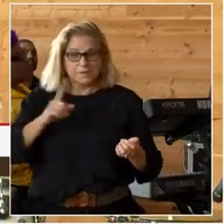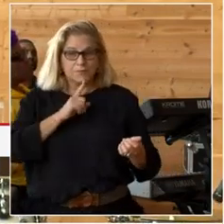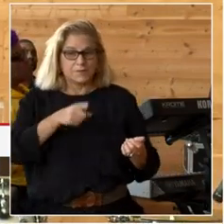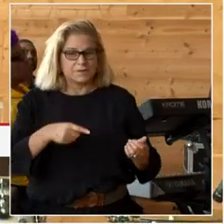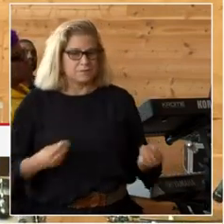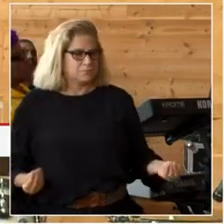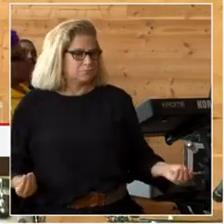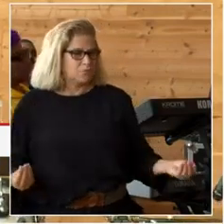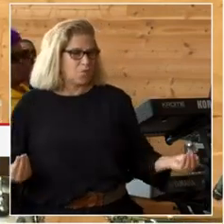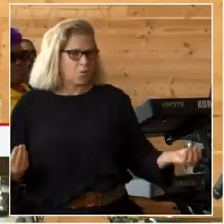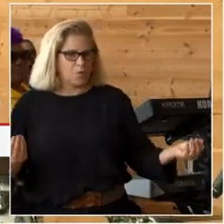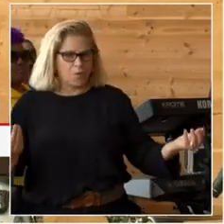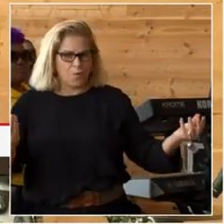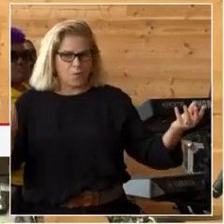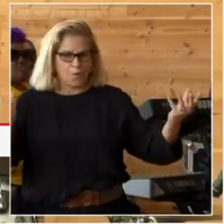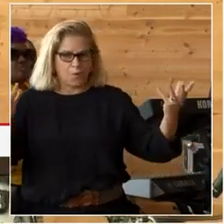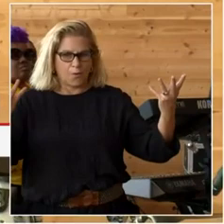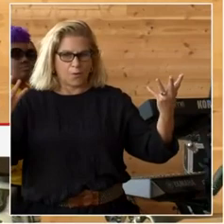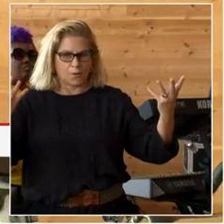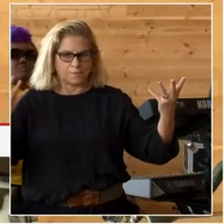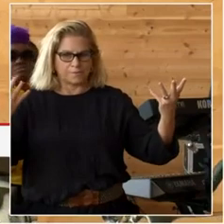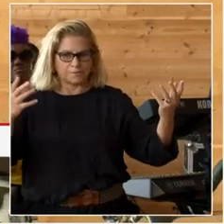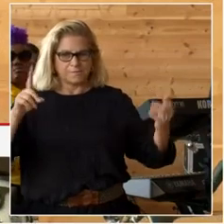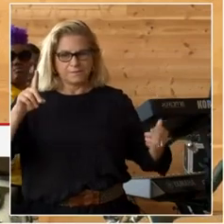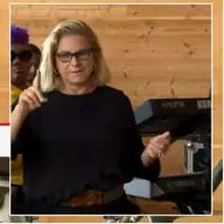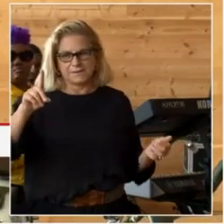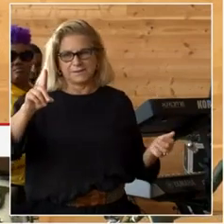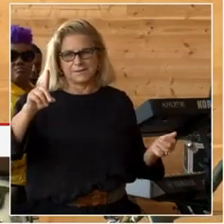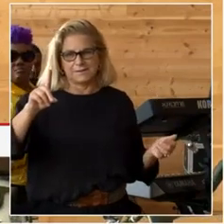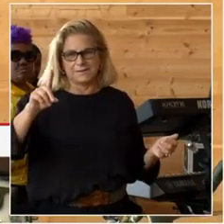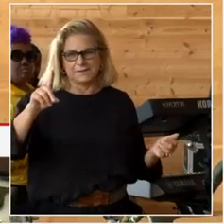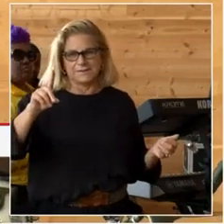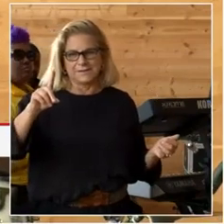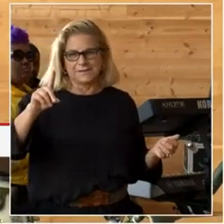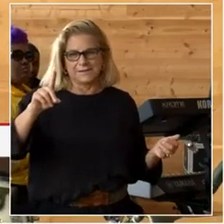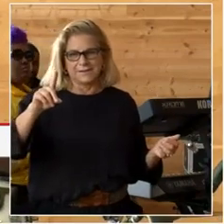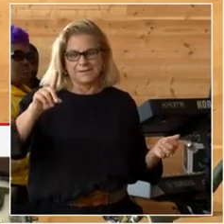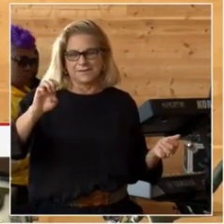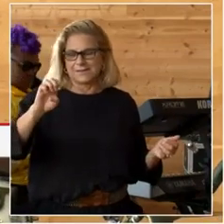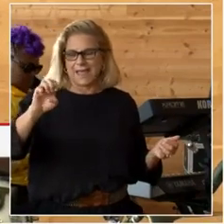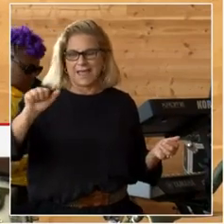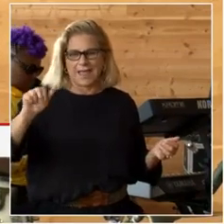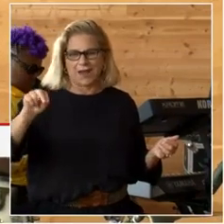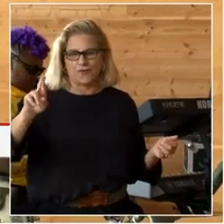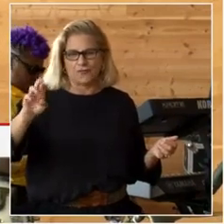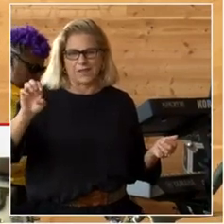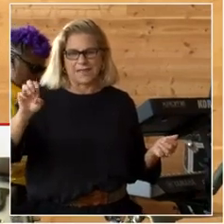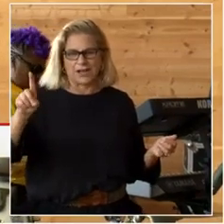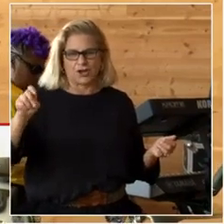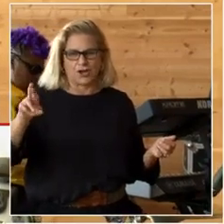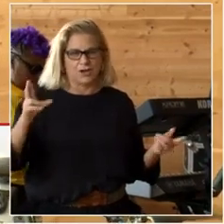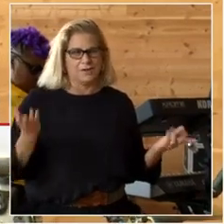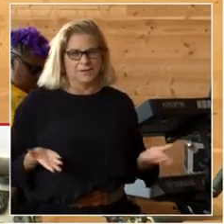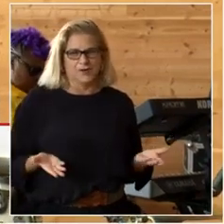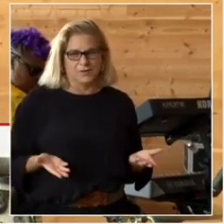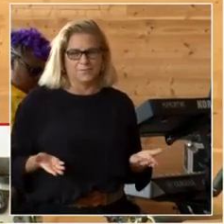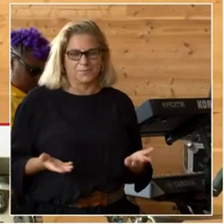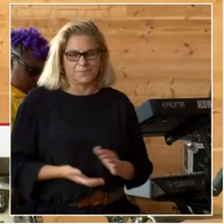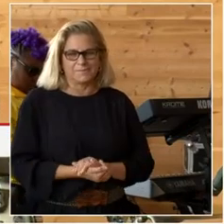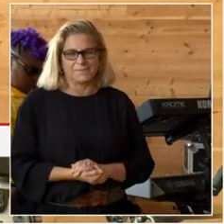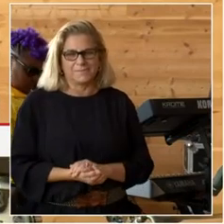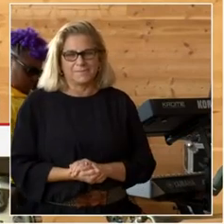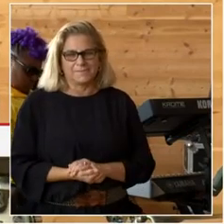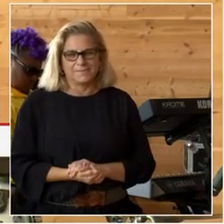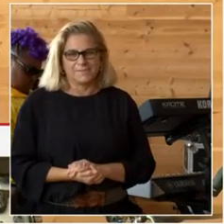Dion Boosie Reader is here, right here at Sycamore and Oak. Yarnay Glasgow and Vaya Beauty